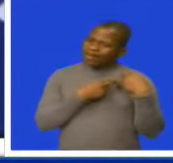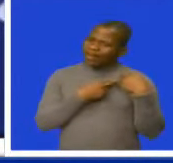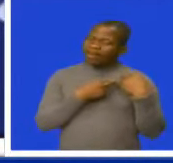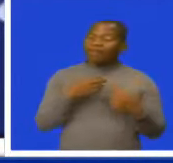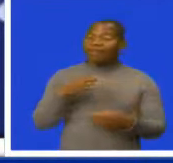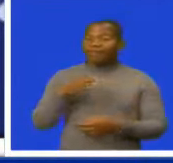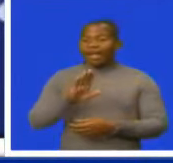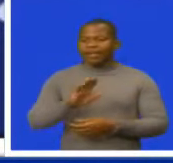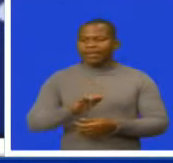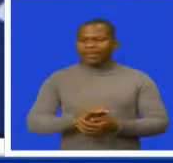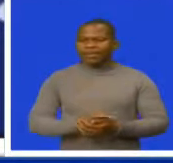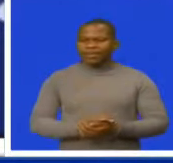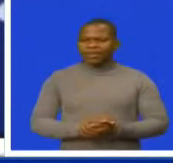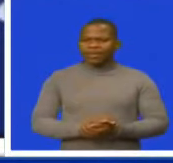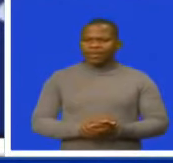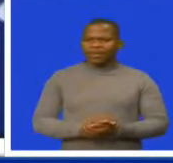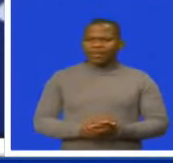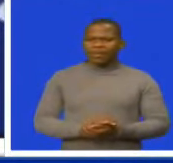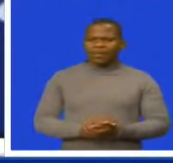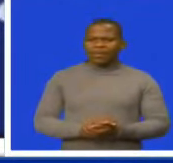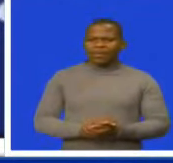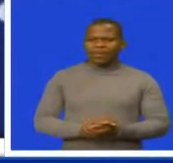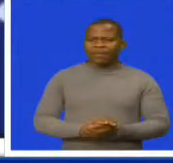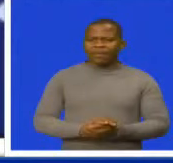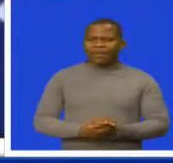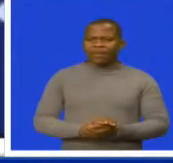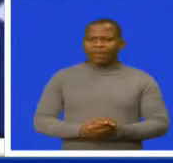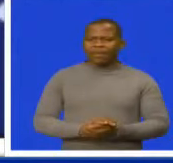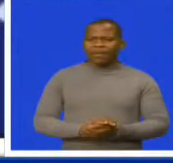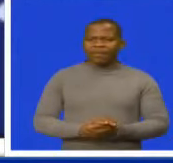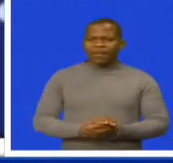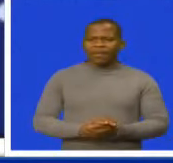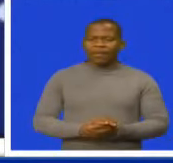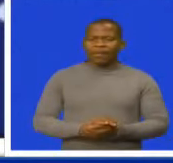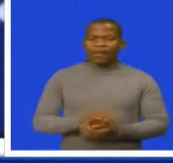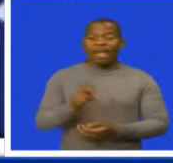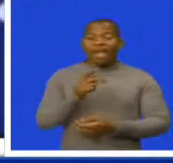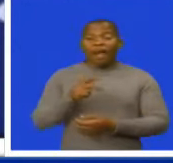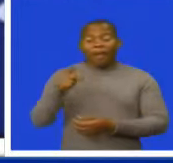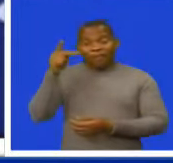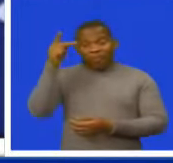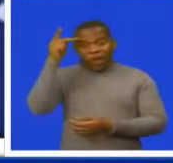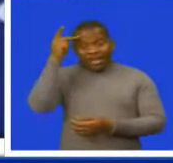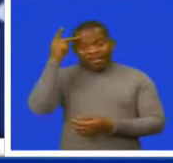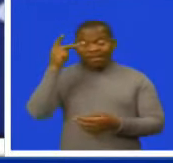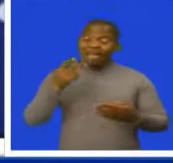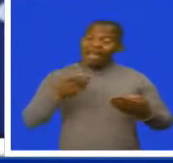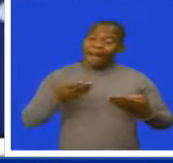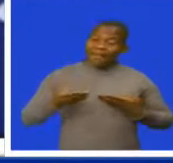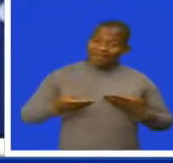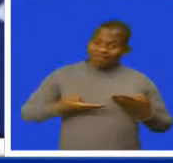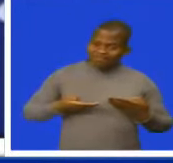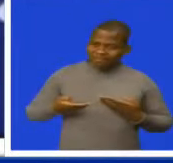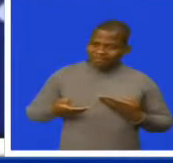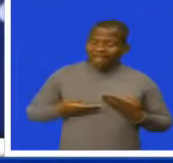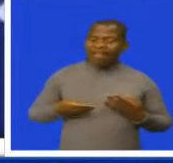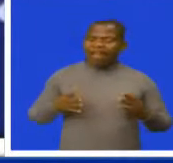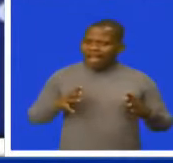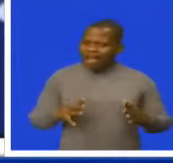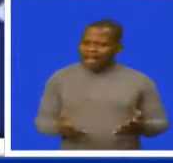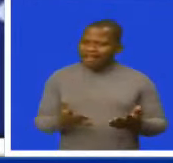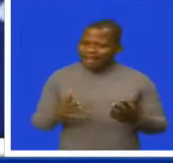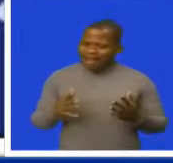lending njengenkampani so kuhamba la emigomeni yethu njengenkampani lokuthi si encourage into leti